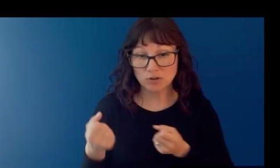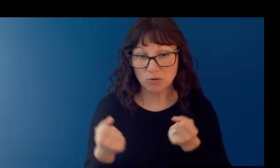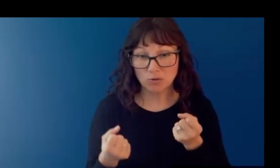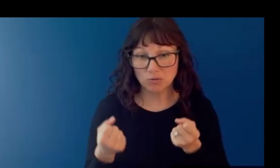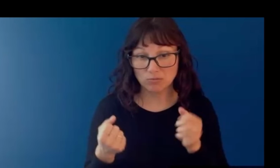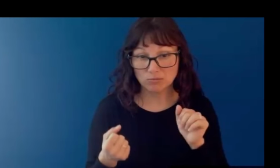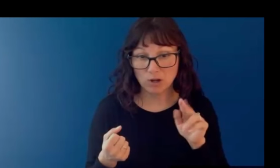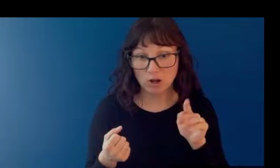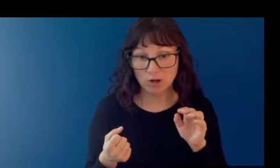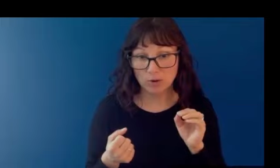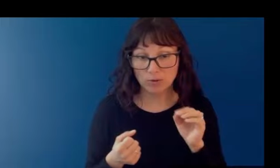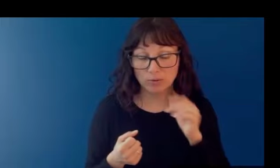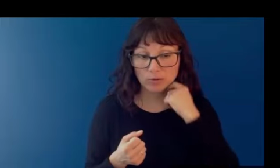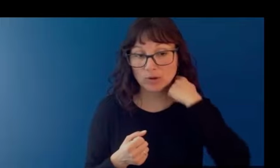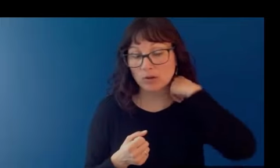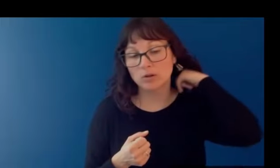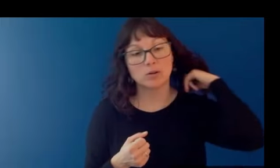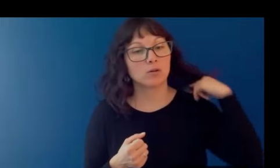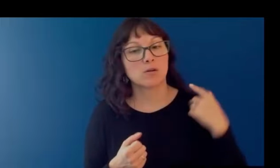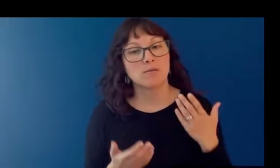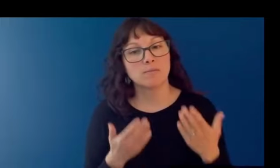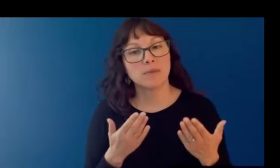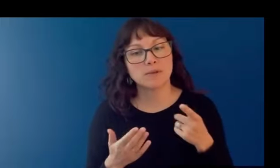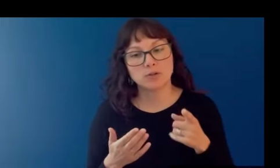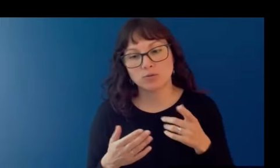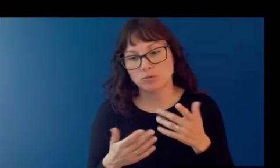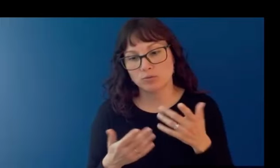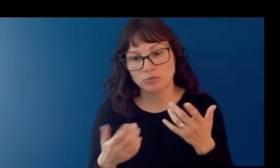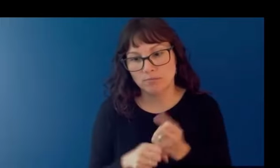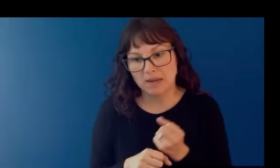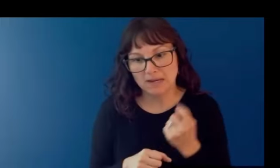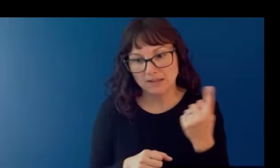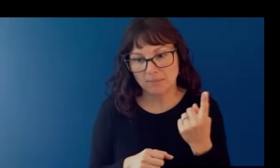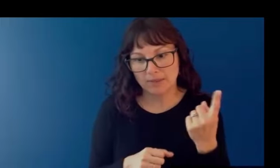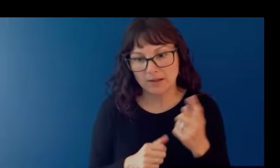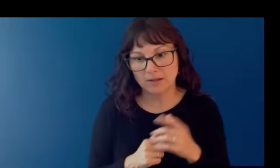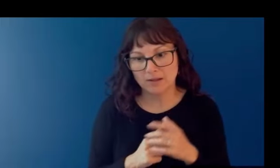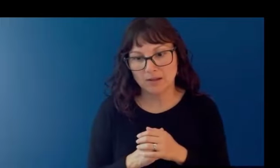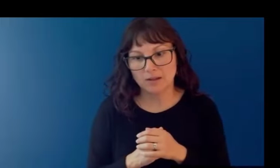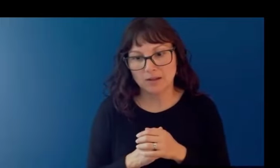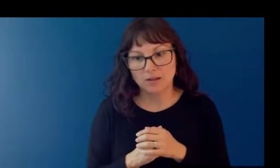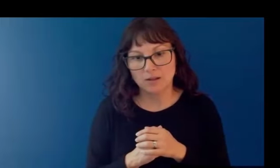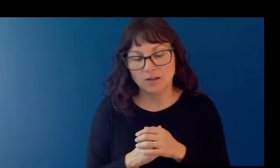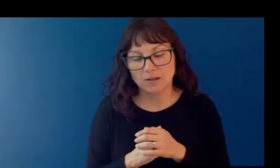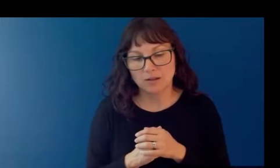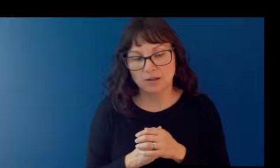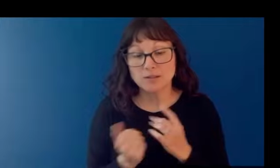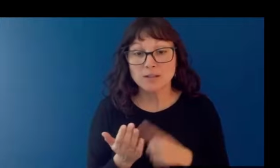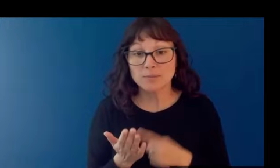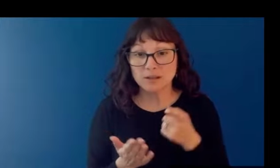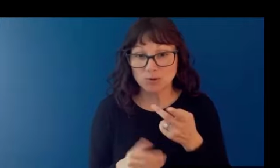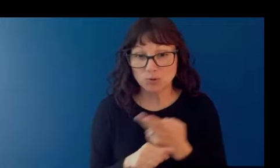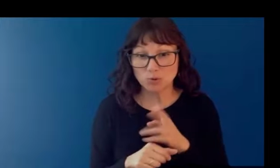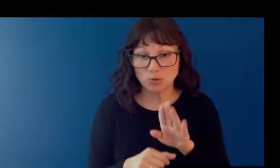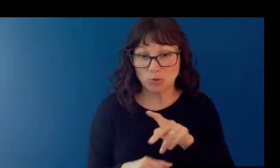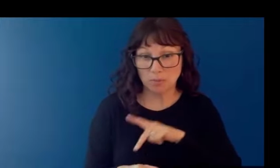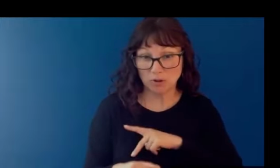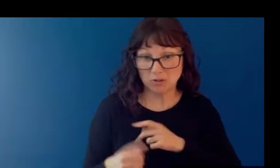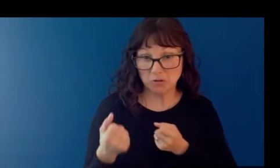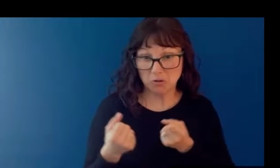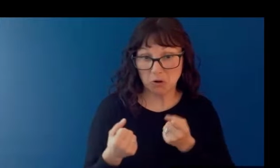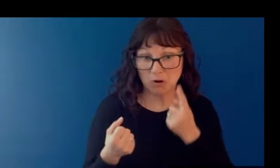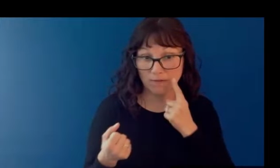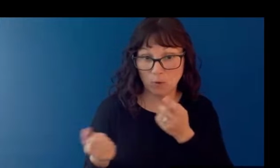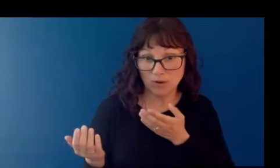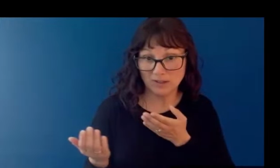auto and maybe you make something. And sometimes you use your personal auto to